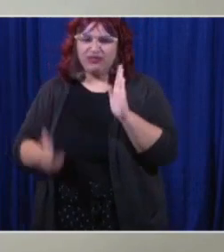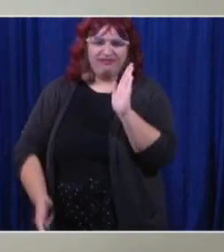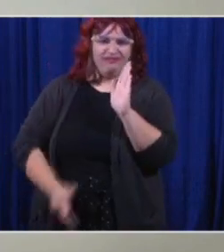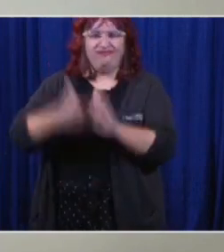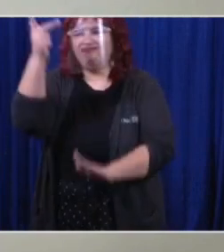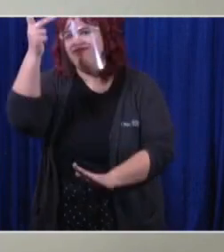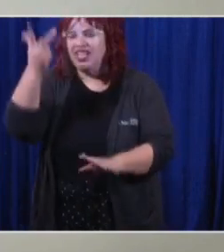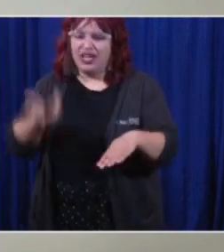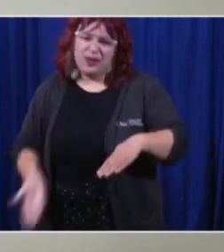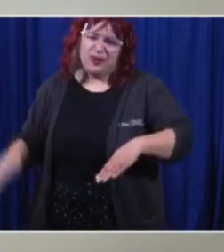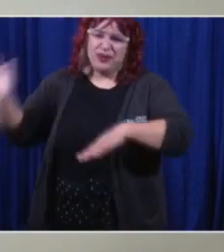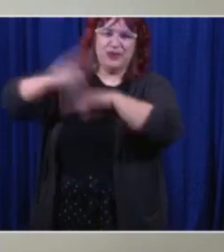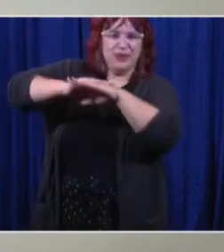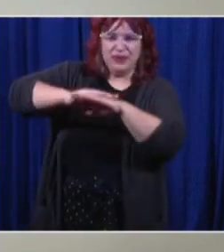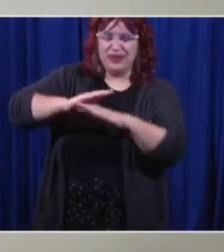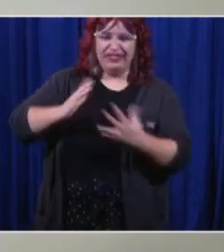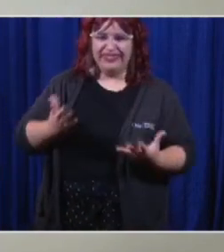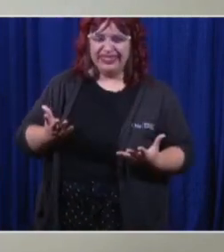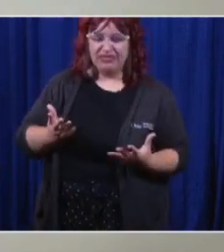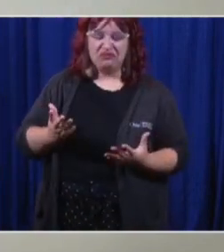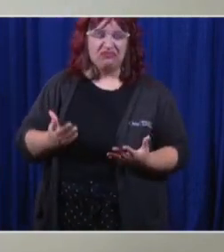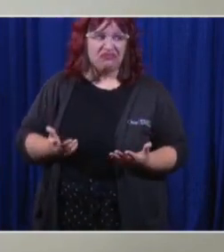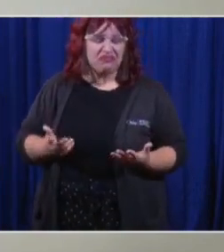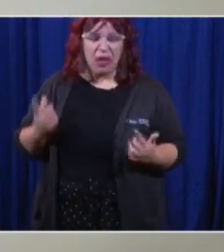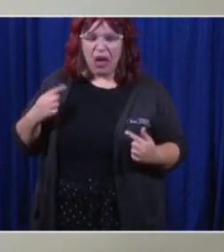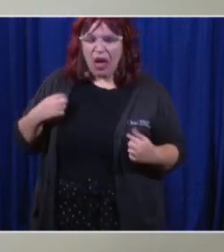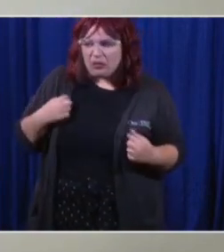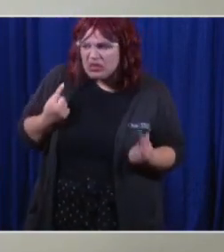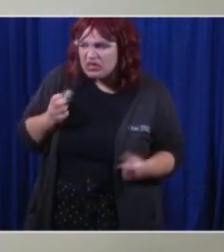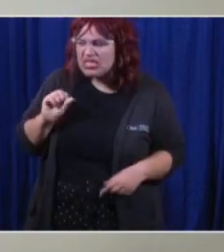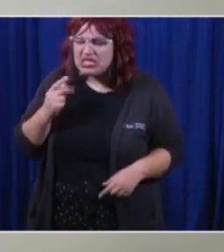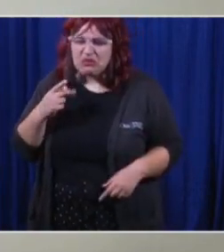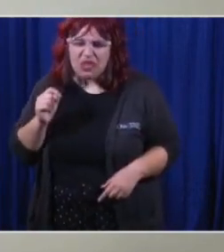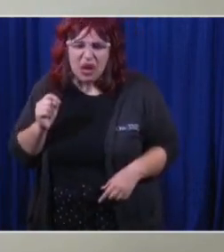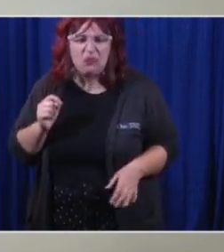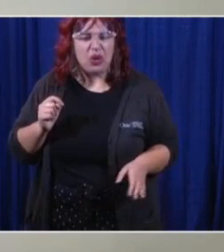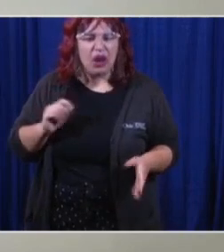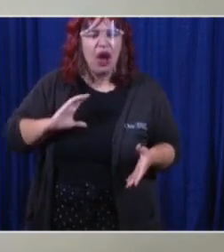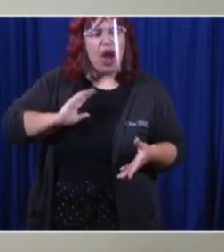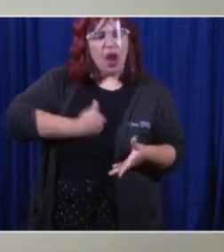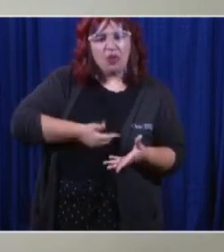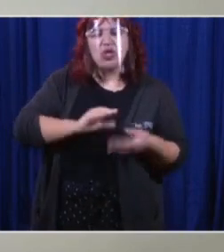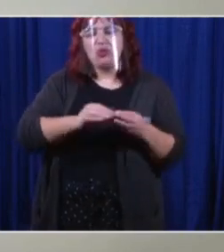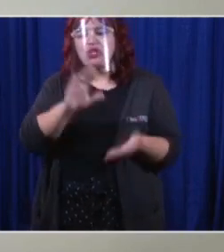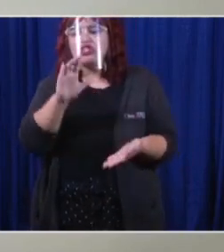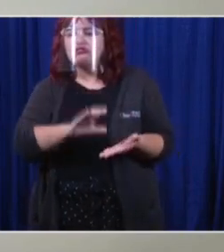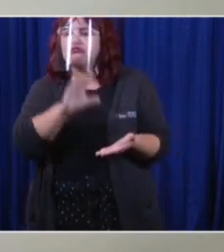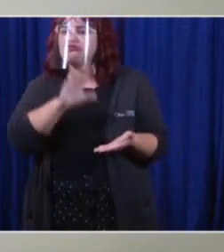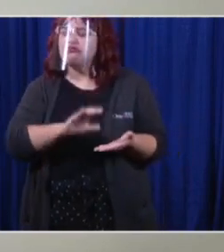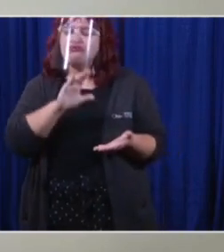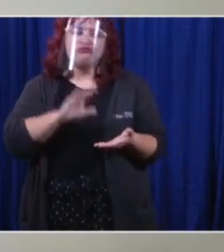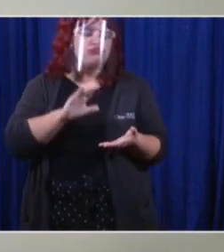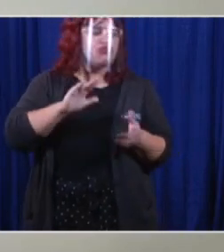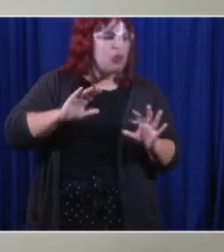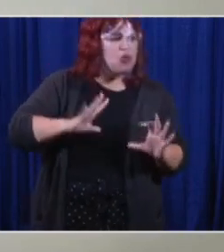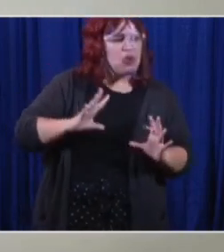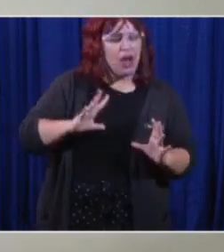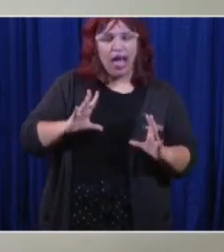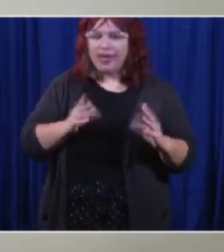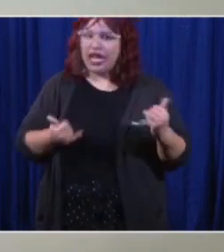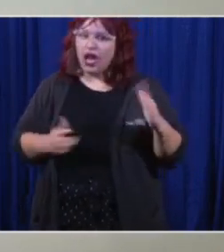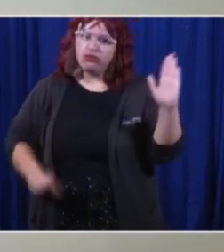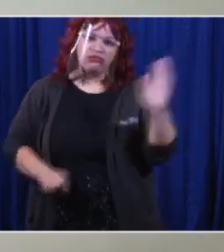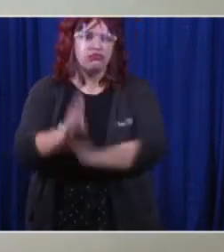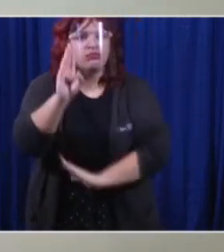quite well as a community up through September, but really since the beginning part of October, we've seen this marked uptick. I might add